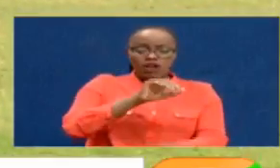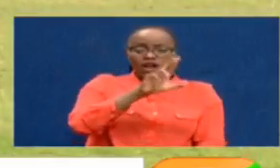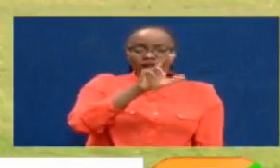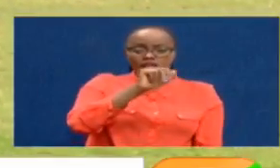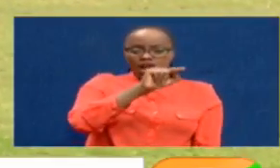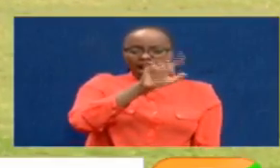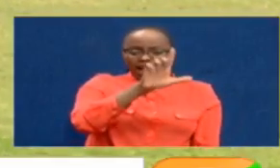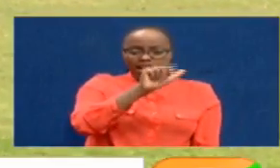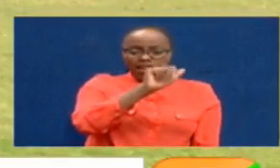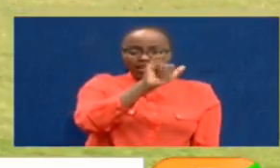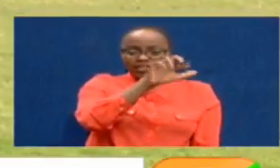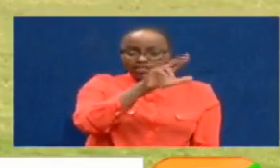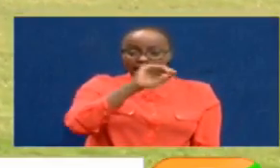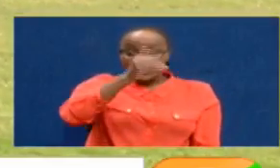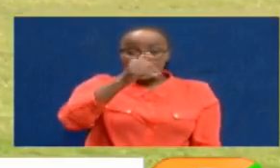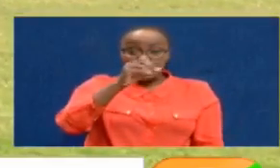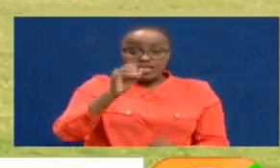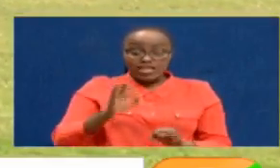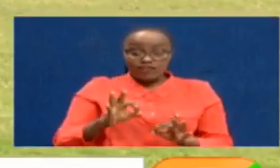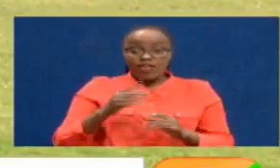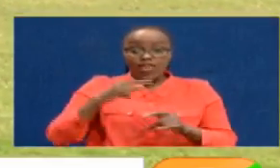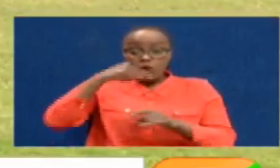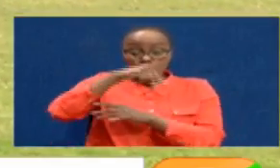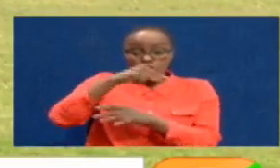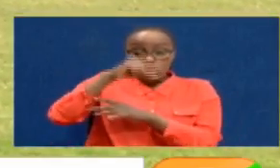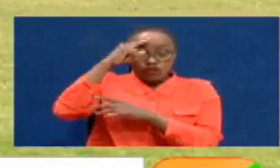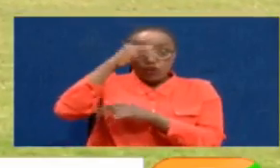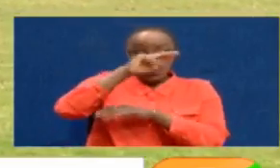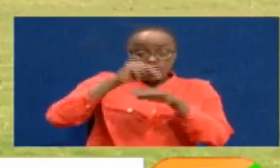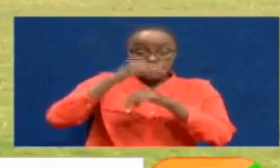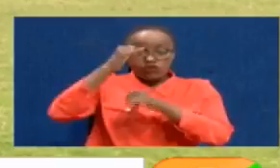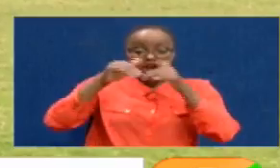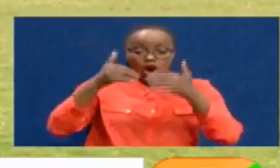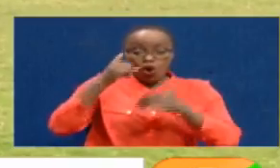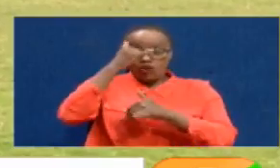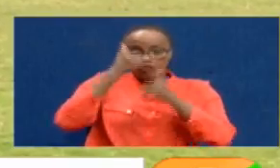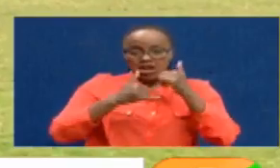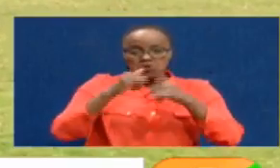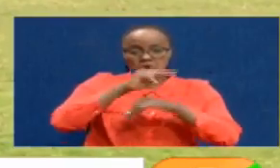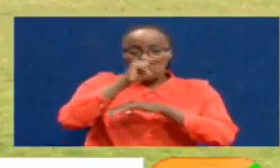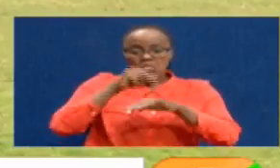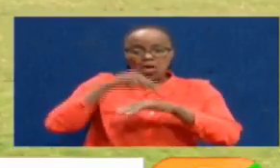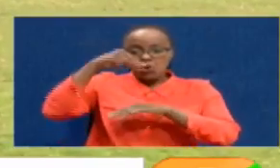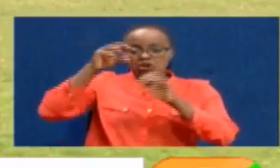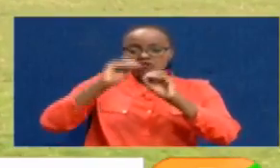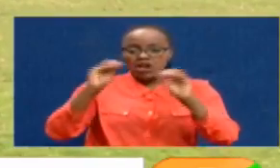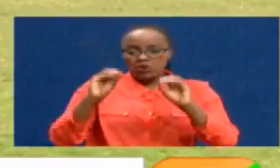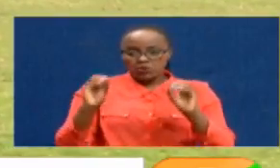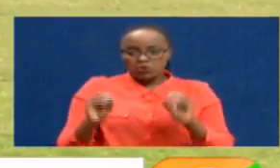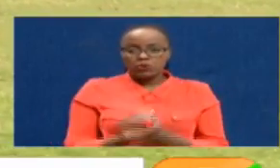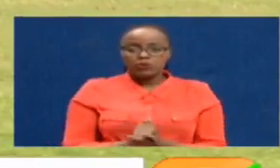Hill, a match that will determine if they make it to the national finals or not. Mike Okinyi for Citizen TV in Kericho County.